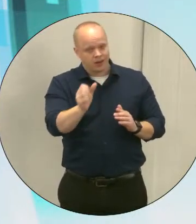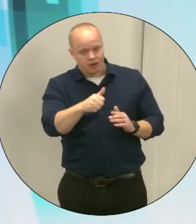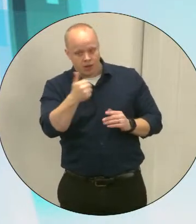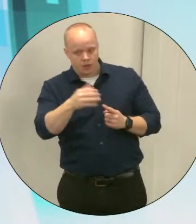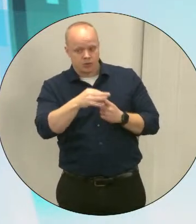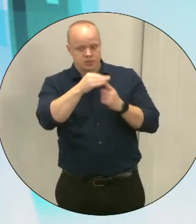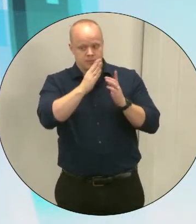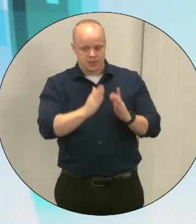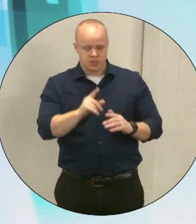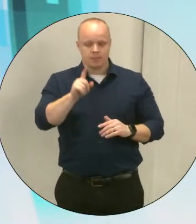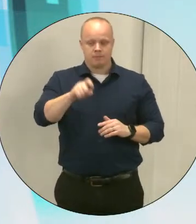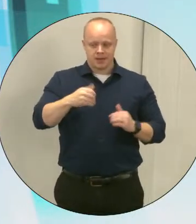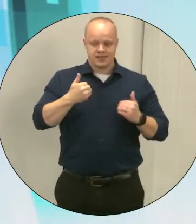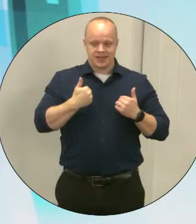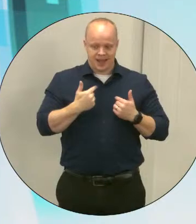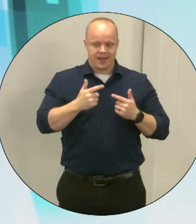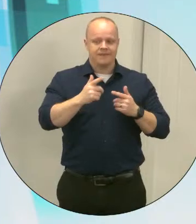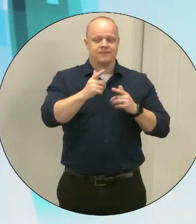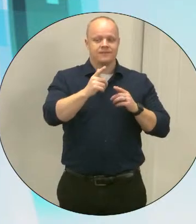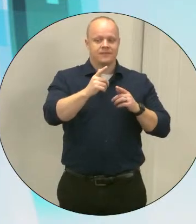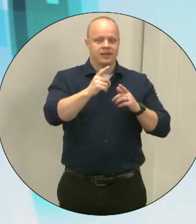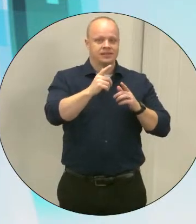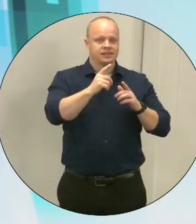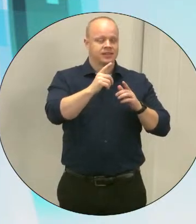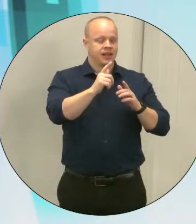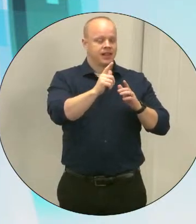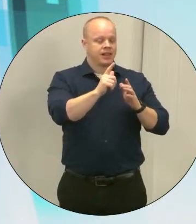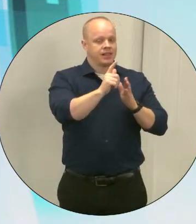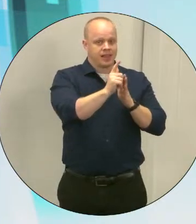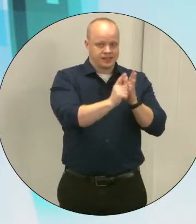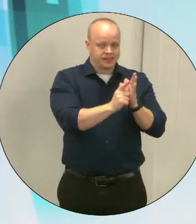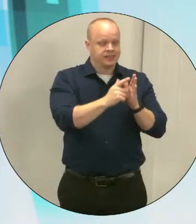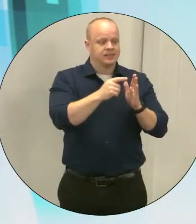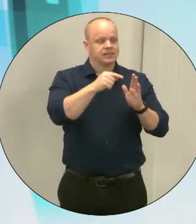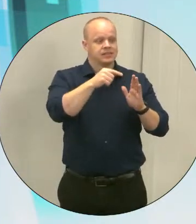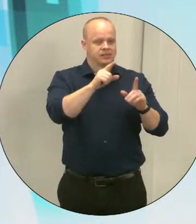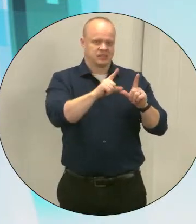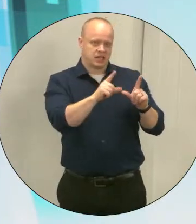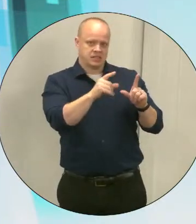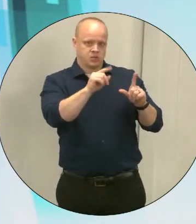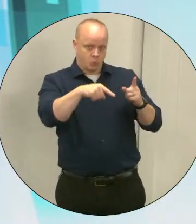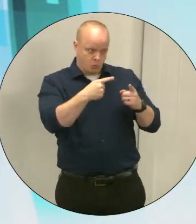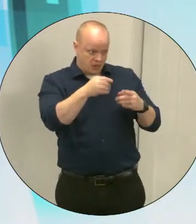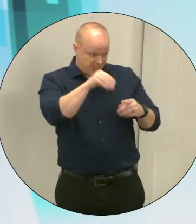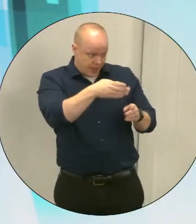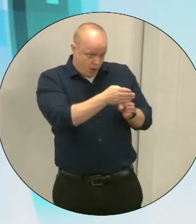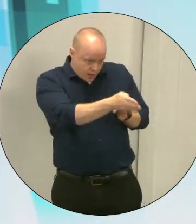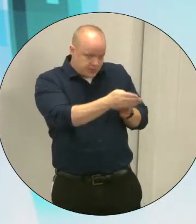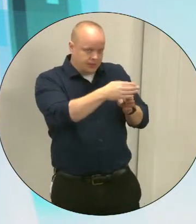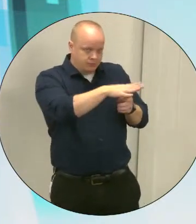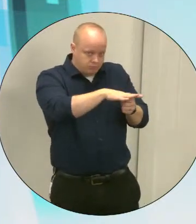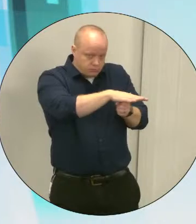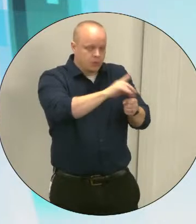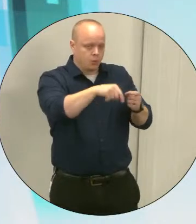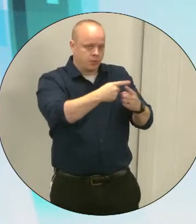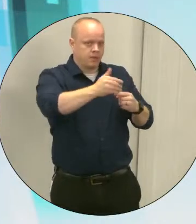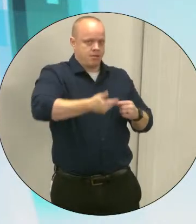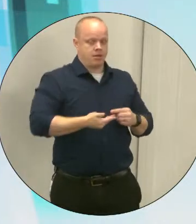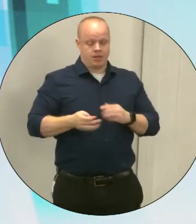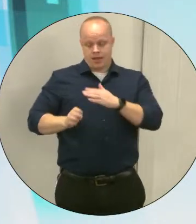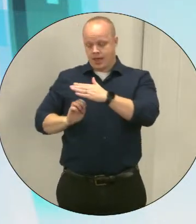have licensed endorsement in their content area where they are hired. Elementary art positions